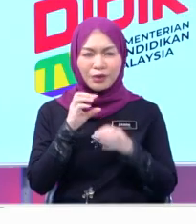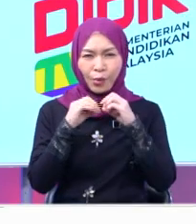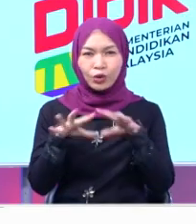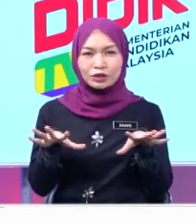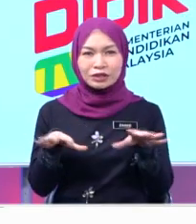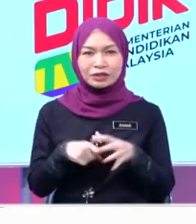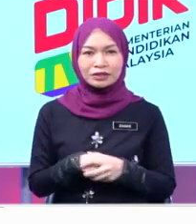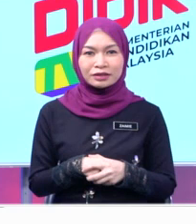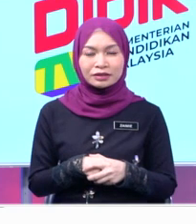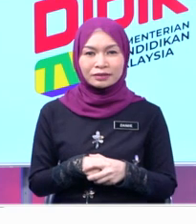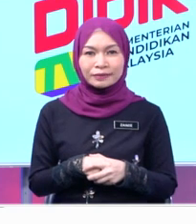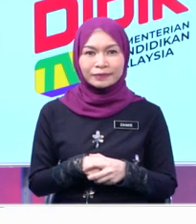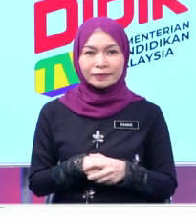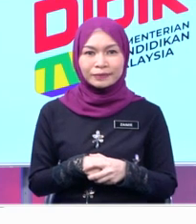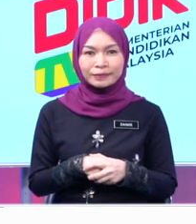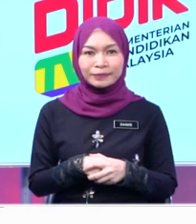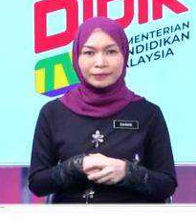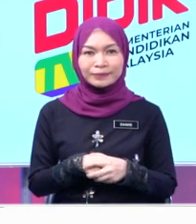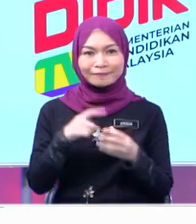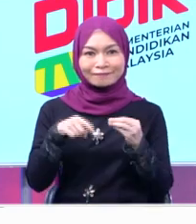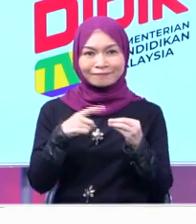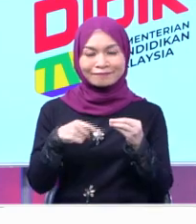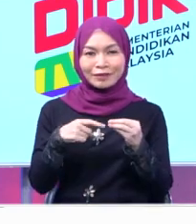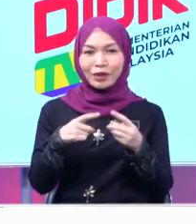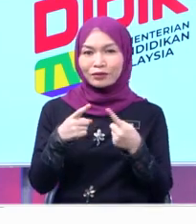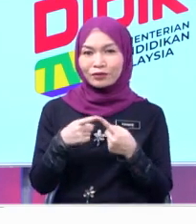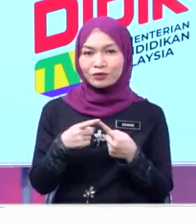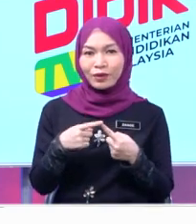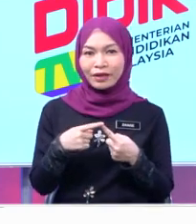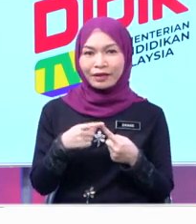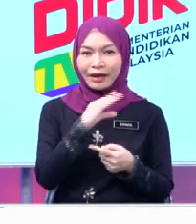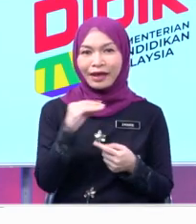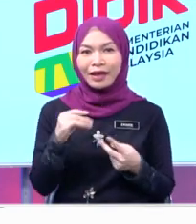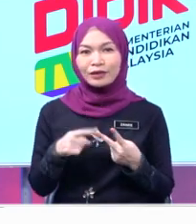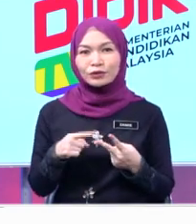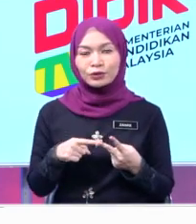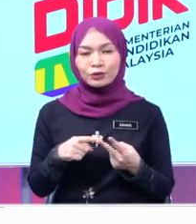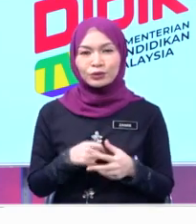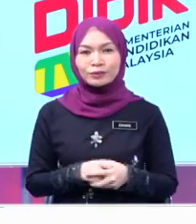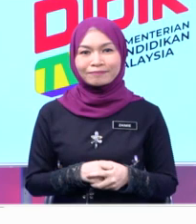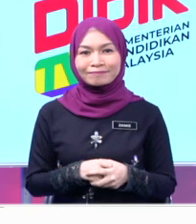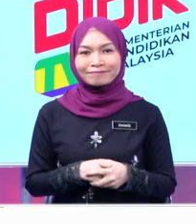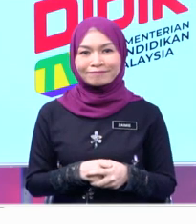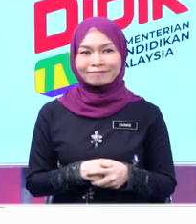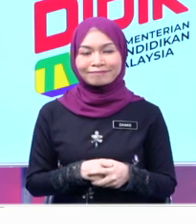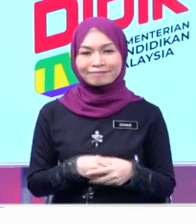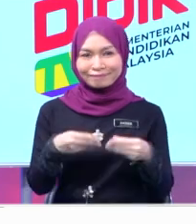Arti, about notes 1 and 2, just give me the main points.